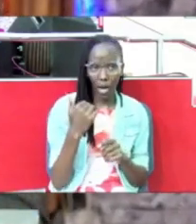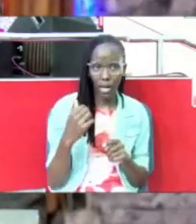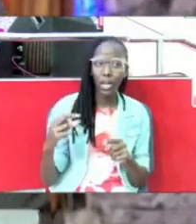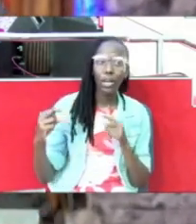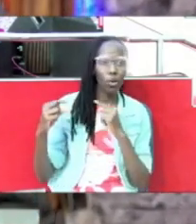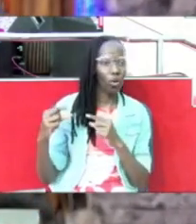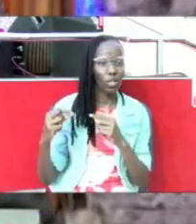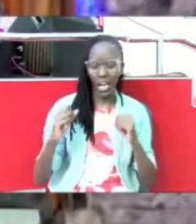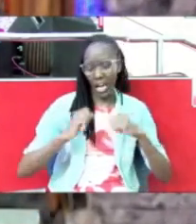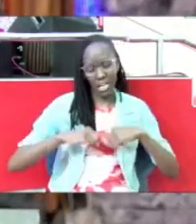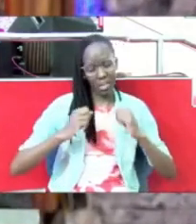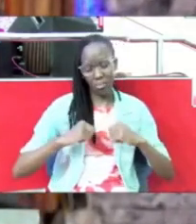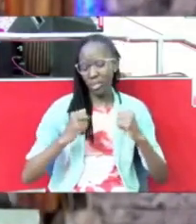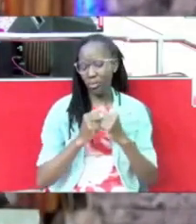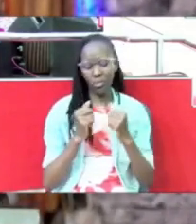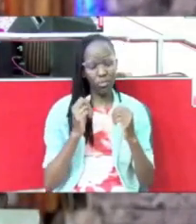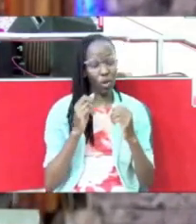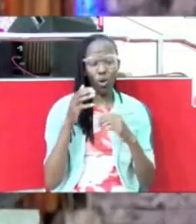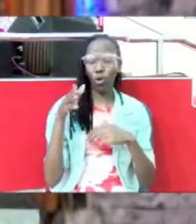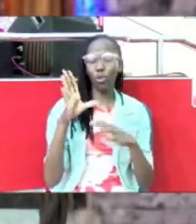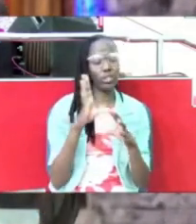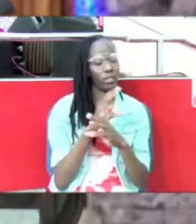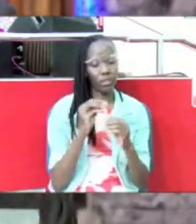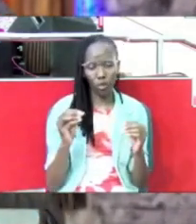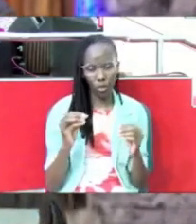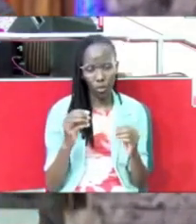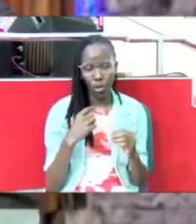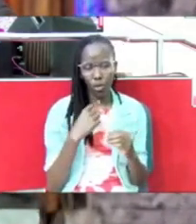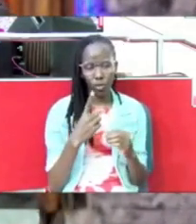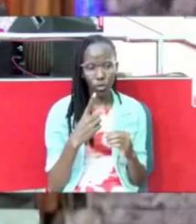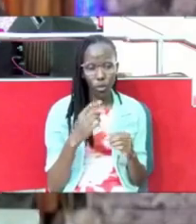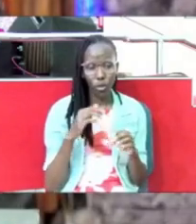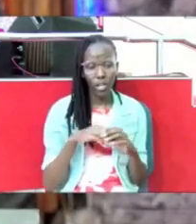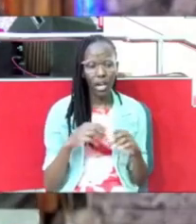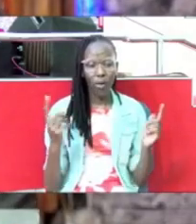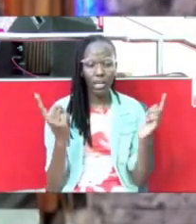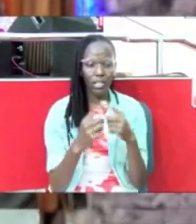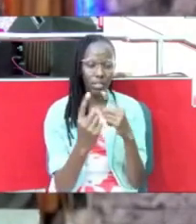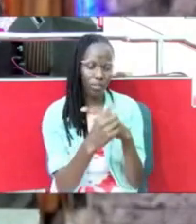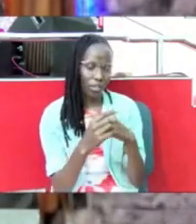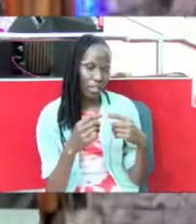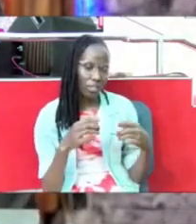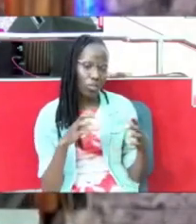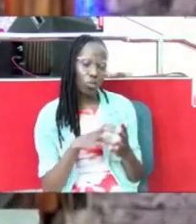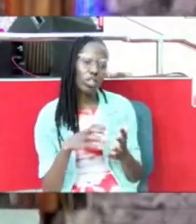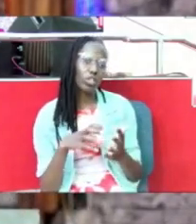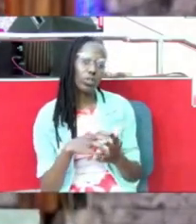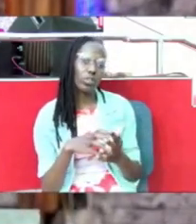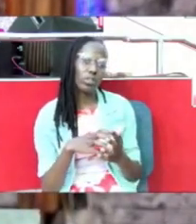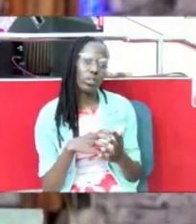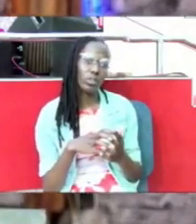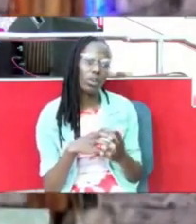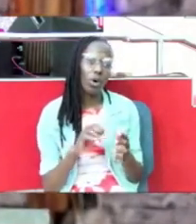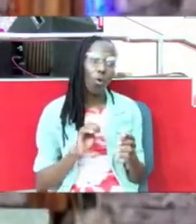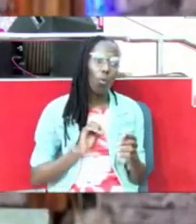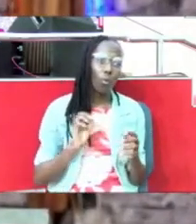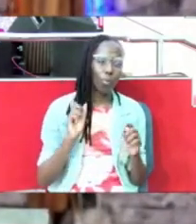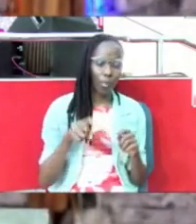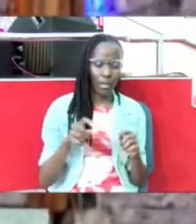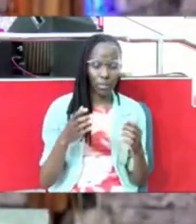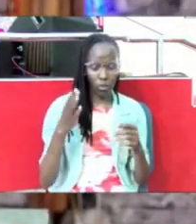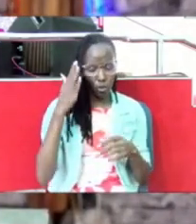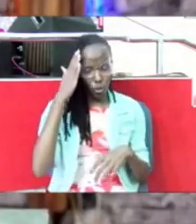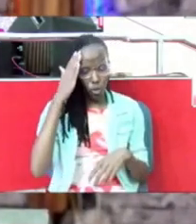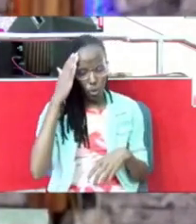sababu hakuwa na agano na Mungu. So in our diverse situations, katika hali zetu tofauti, we need to know what